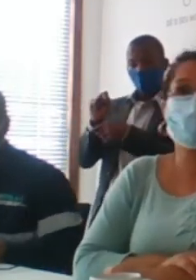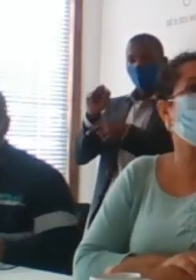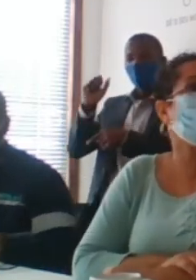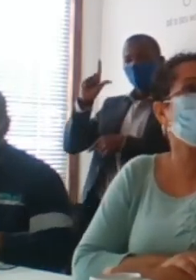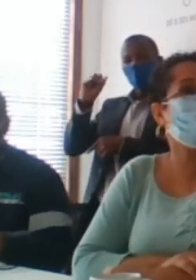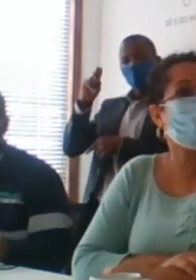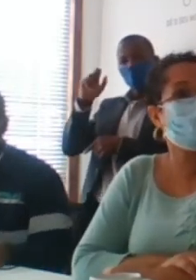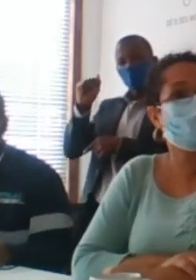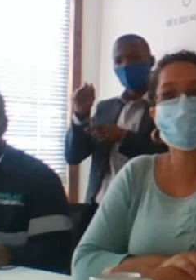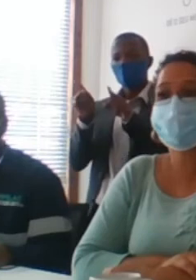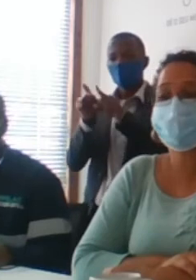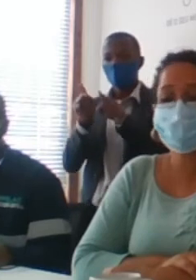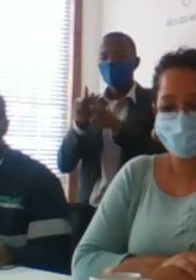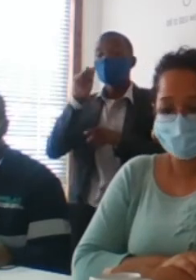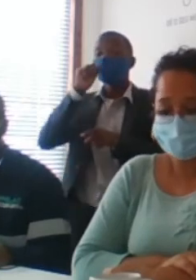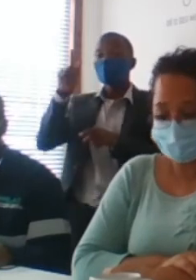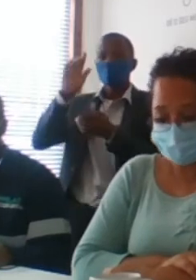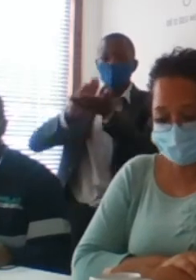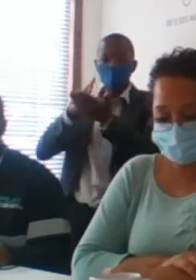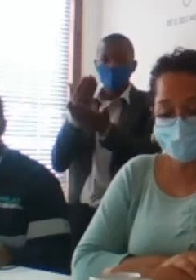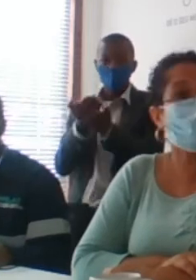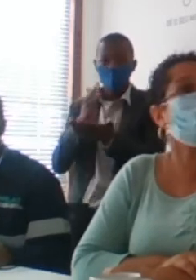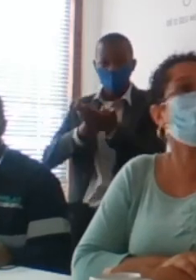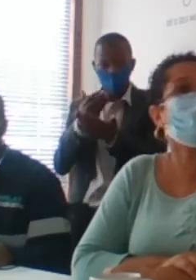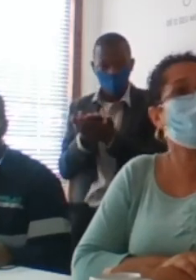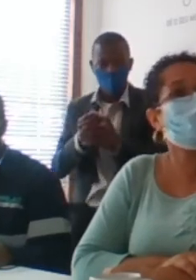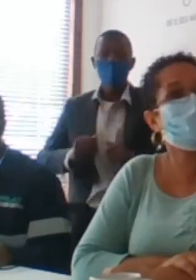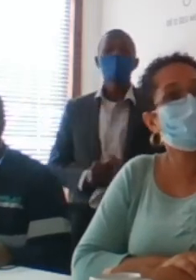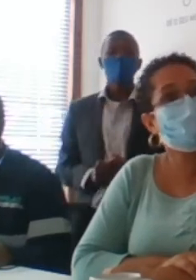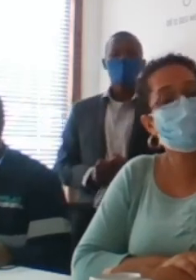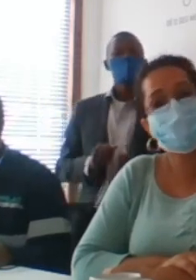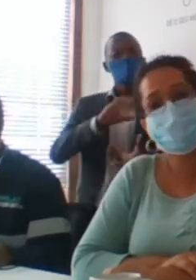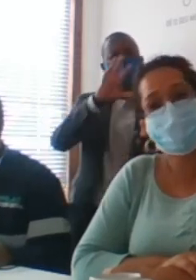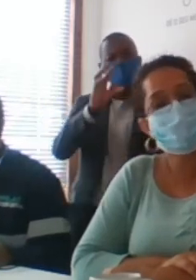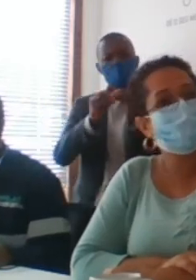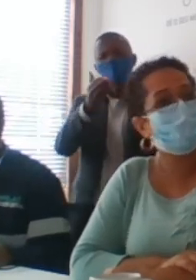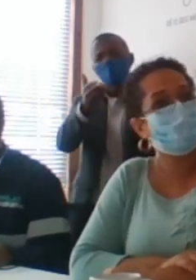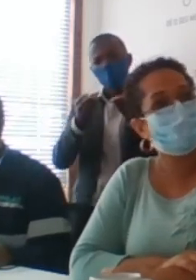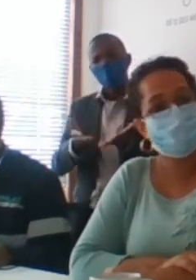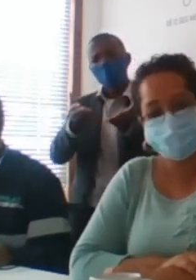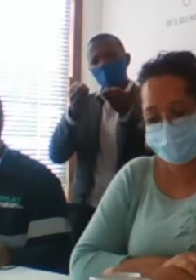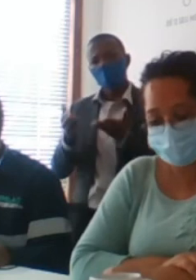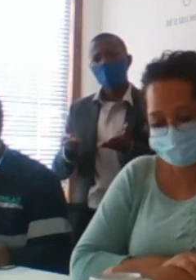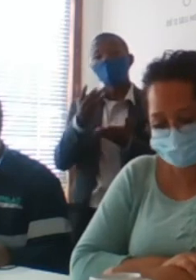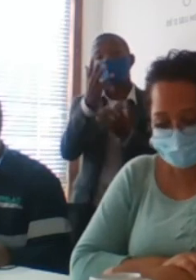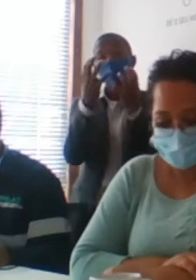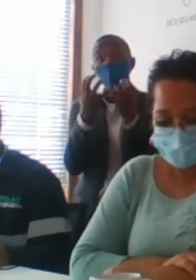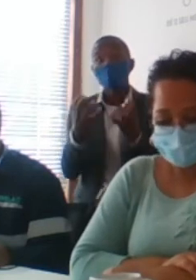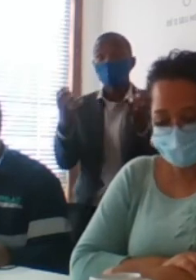Albino, Ms. Albino, our translator. Welcome. Welcome all the participants that are in the audience with